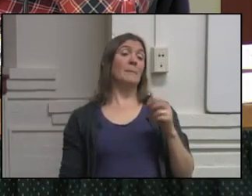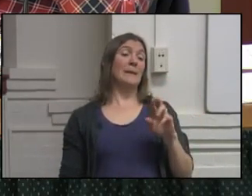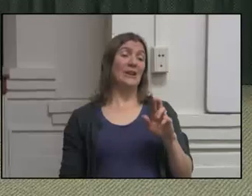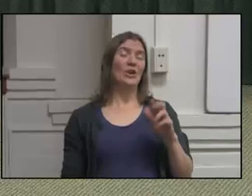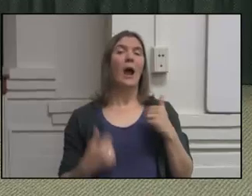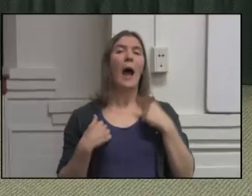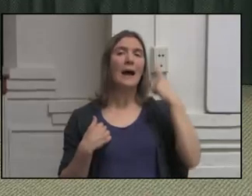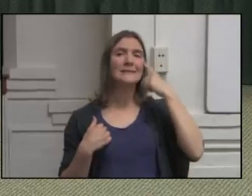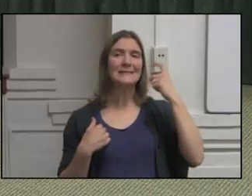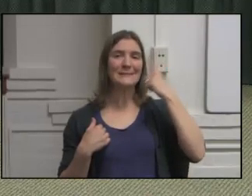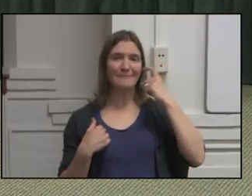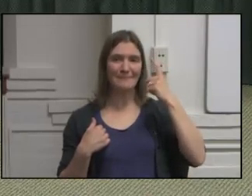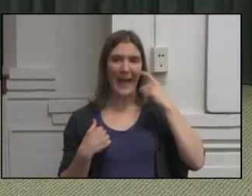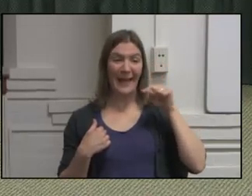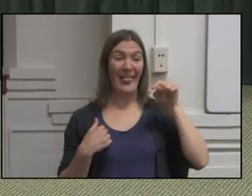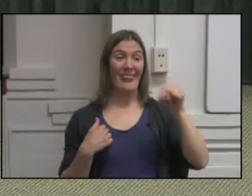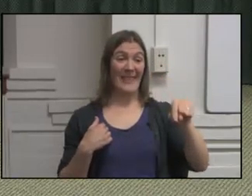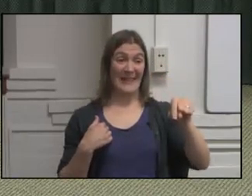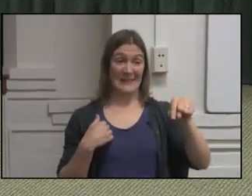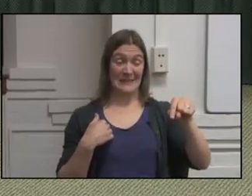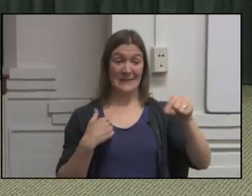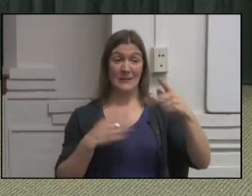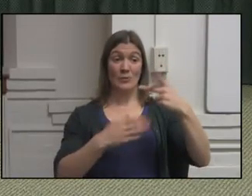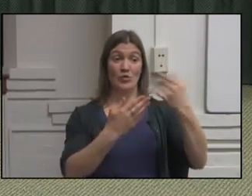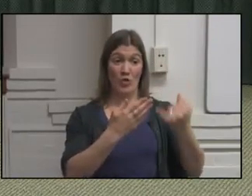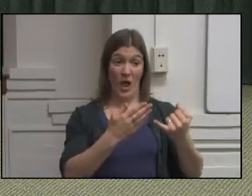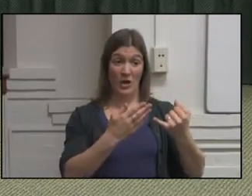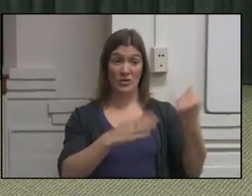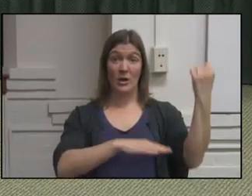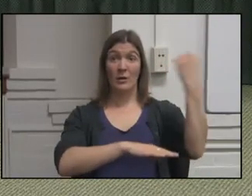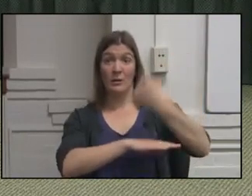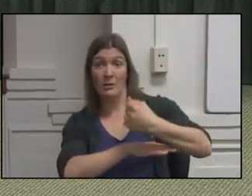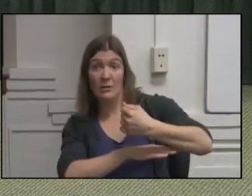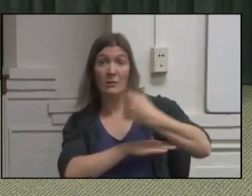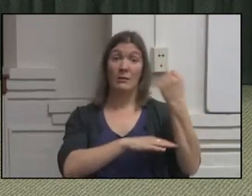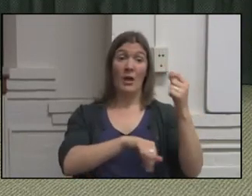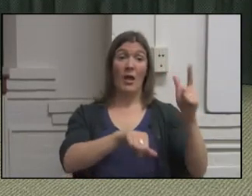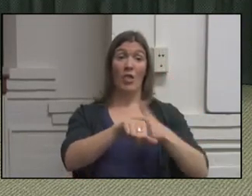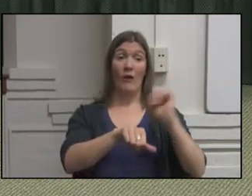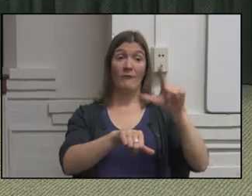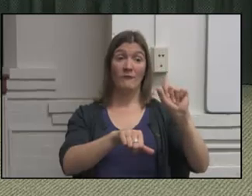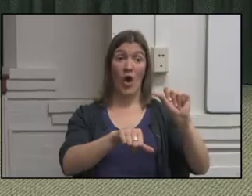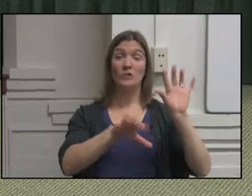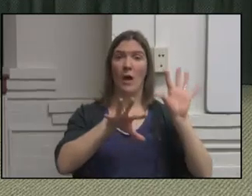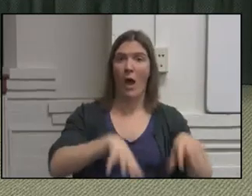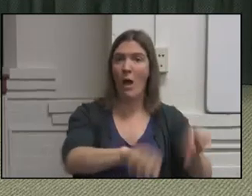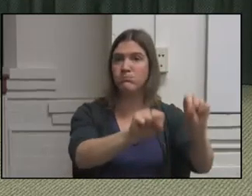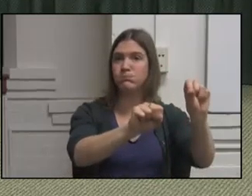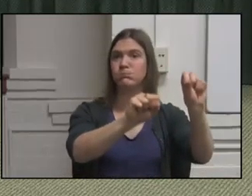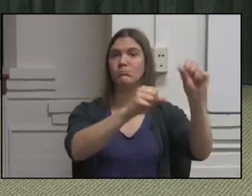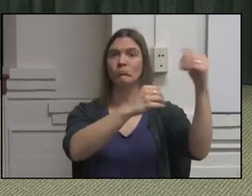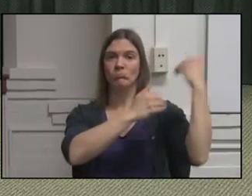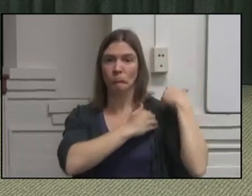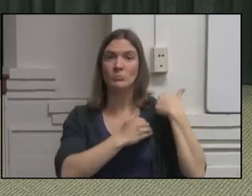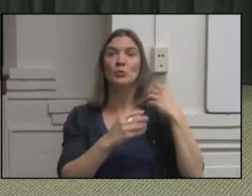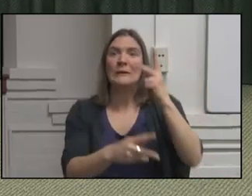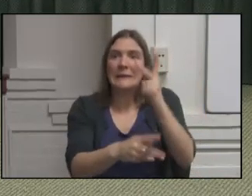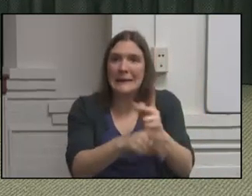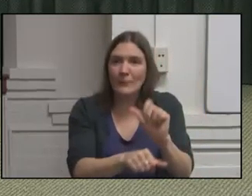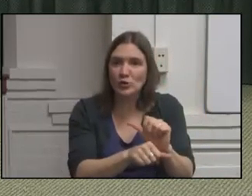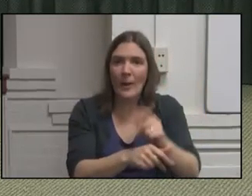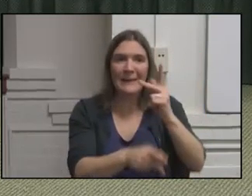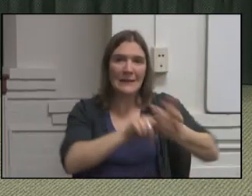though, because of the way in which this came together, where Long Falls Paperboard stepped in to preserve the